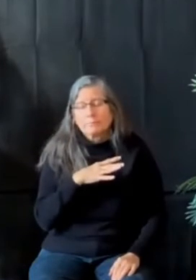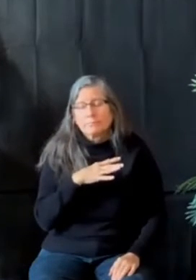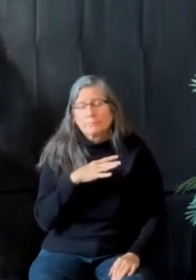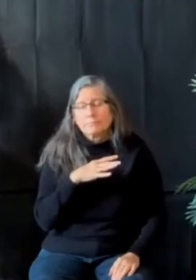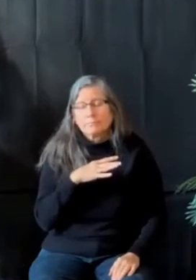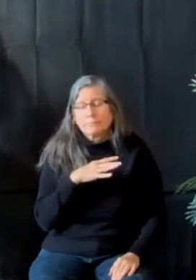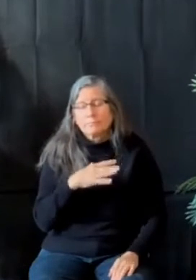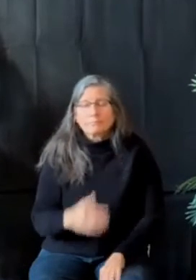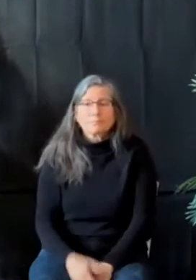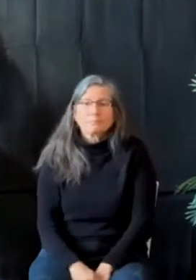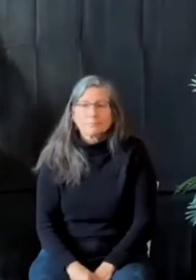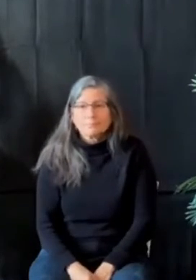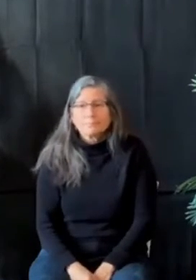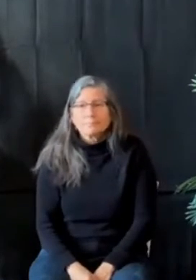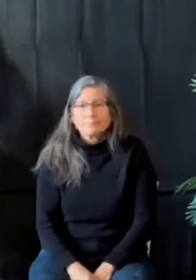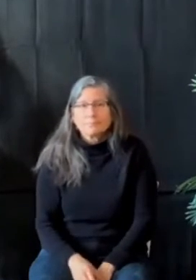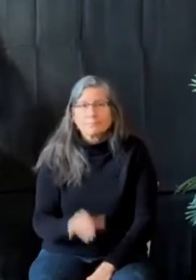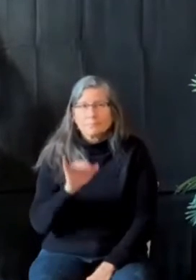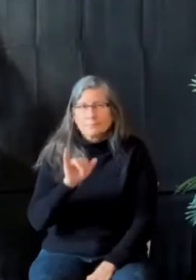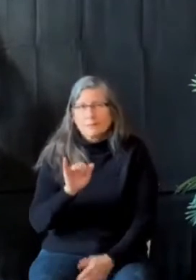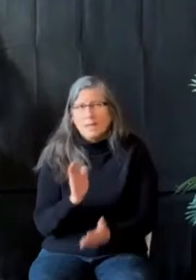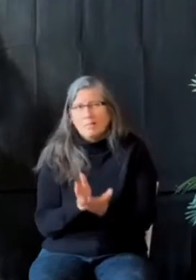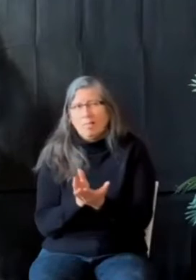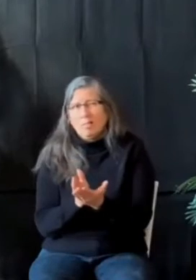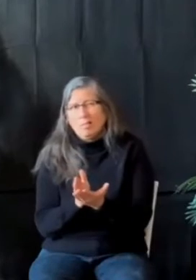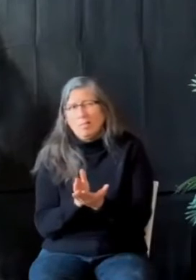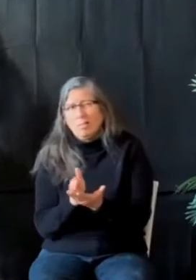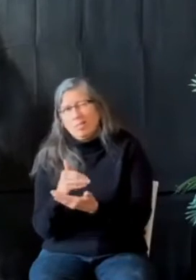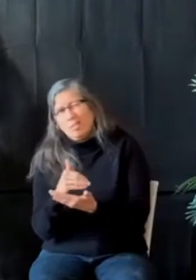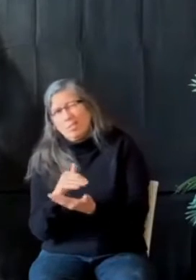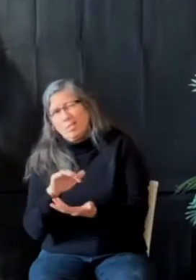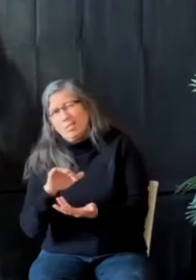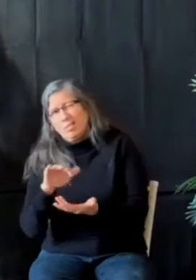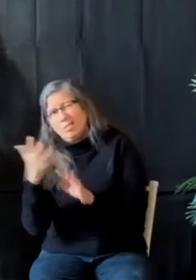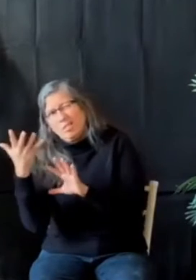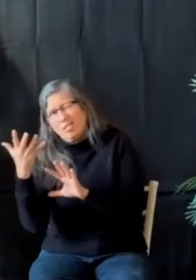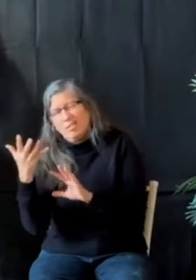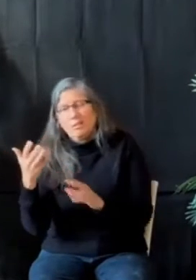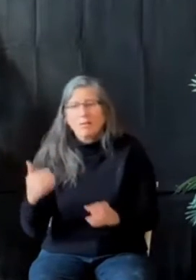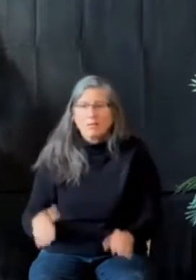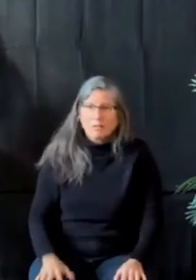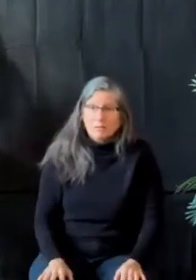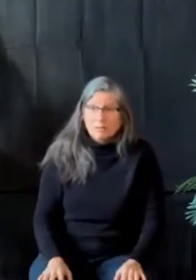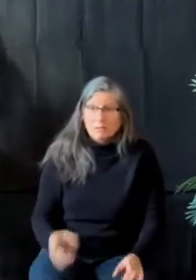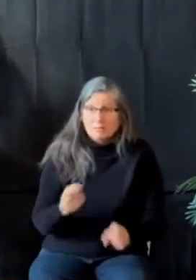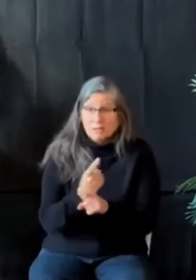adultery. That's a little lopsided, isn't it?